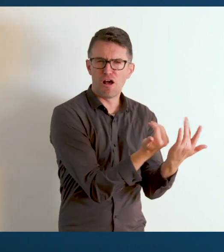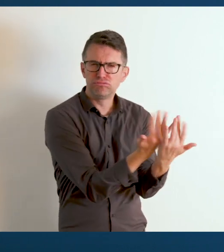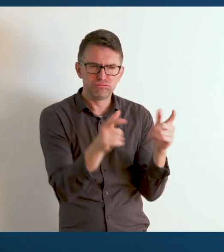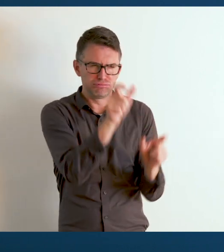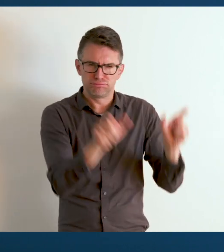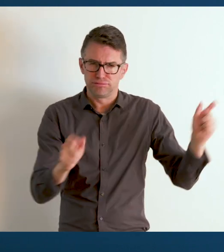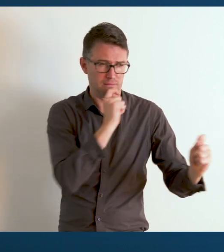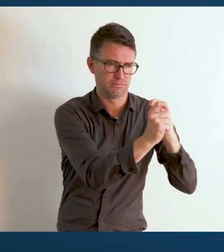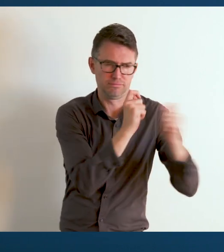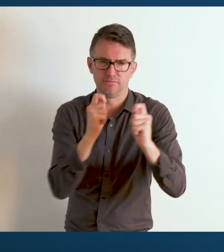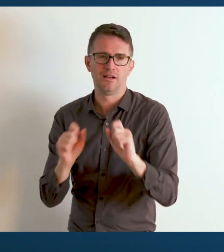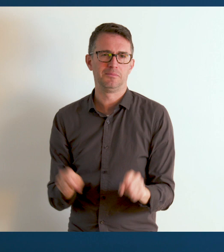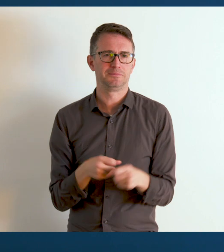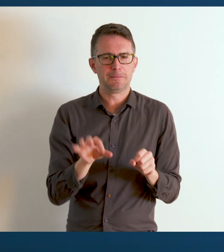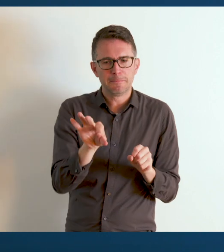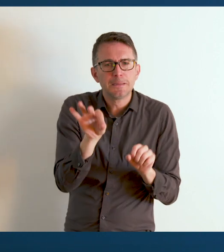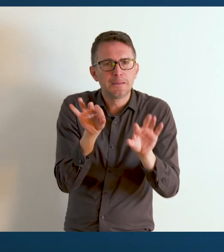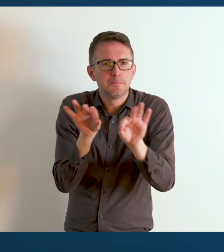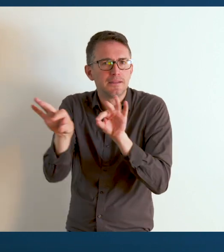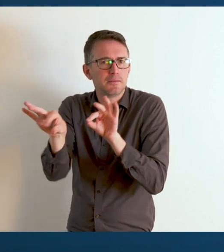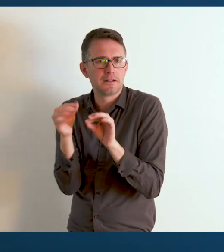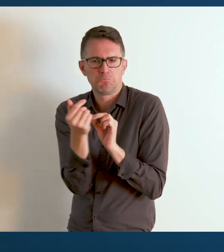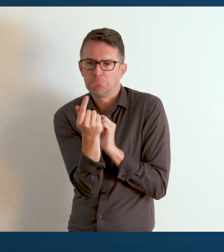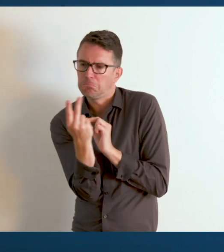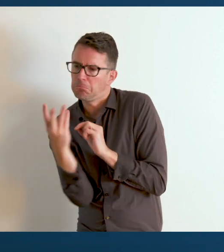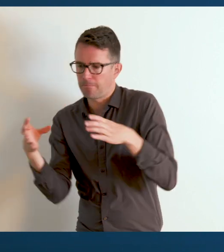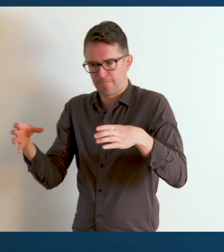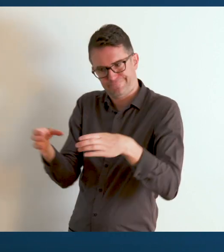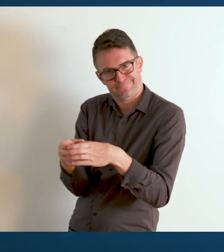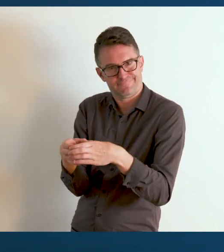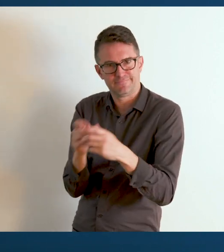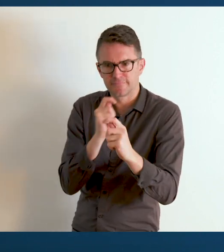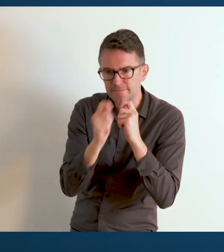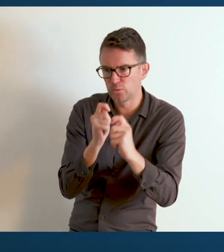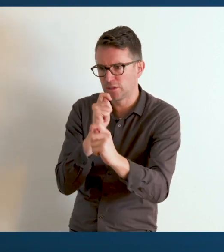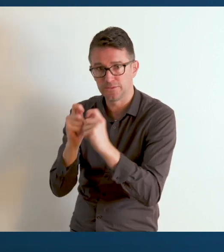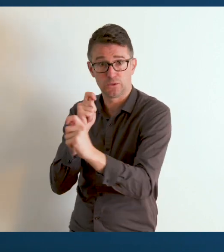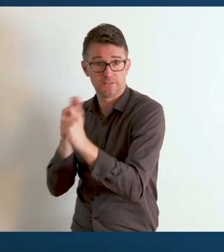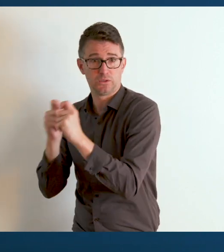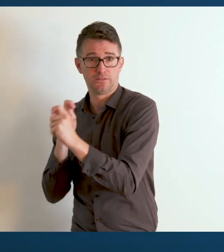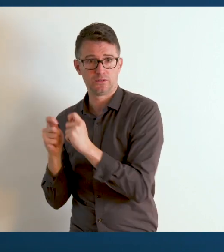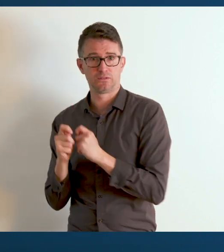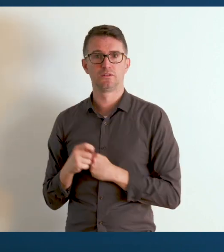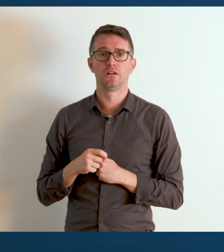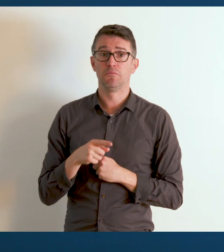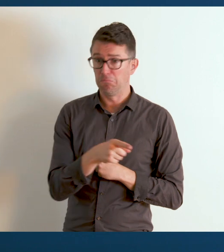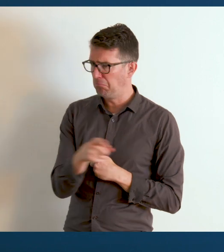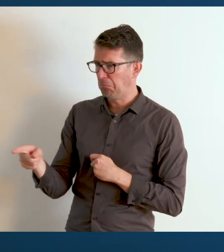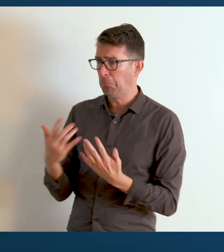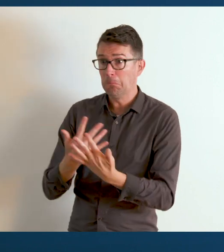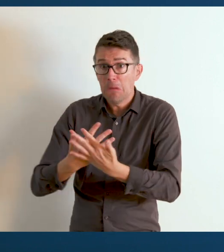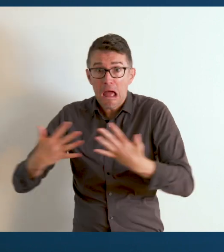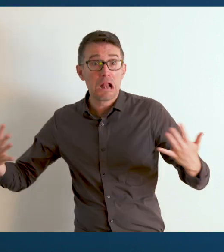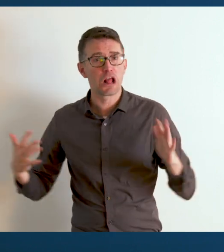more narratives, smaller sample sizes are necessary. You don't need a lot of people,